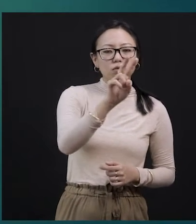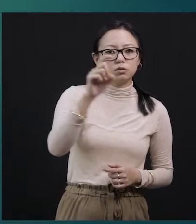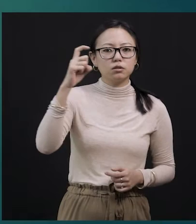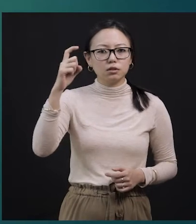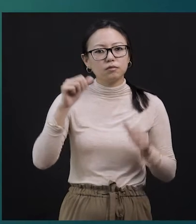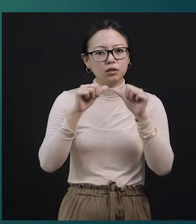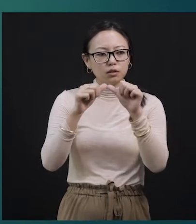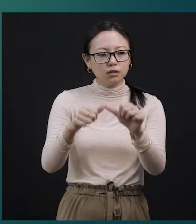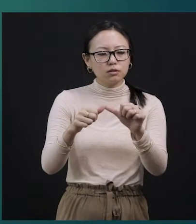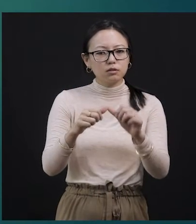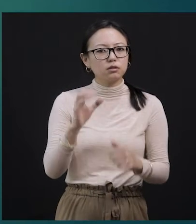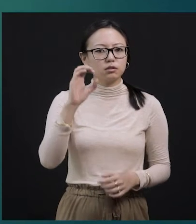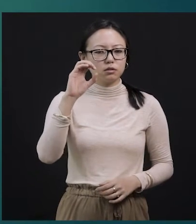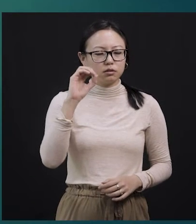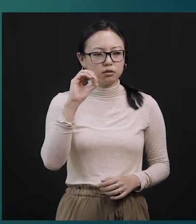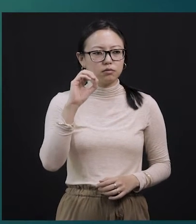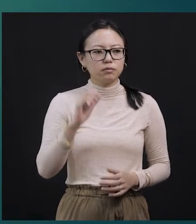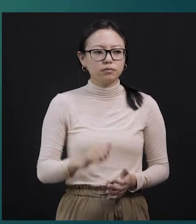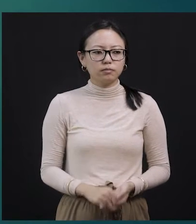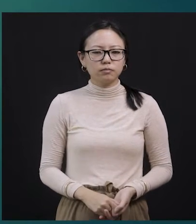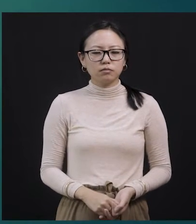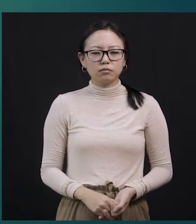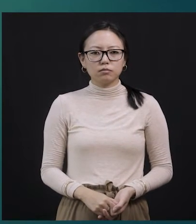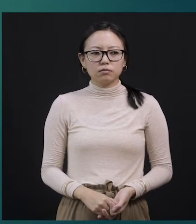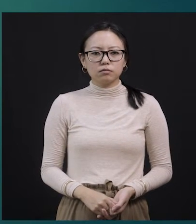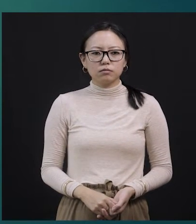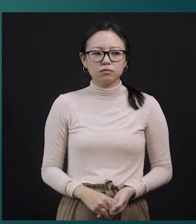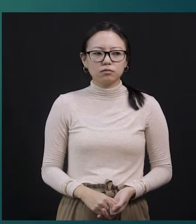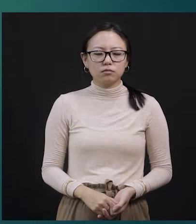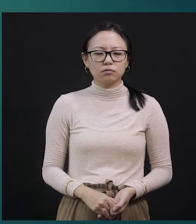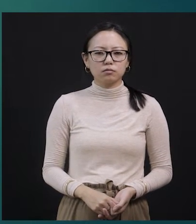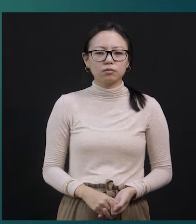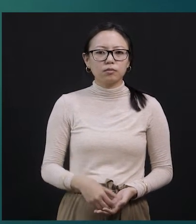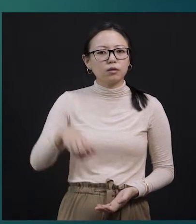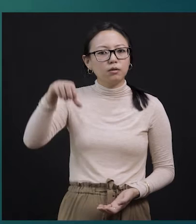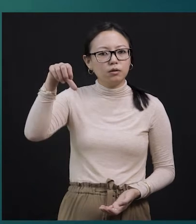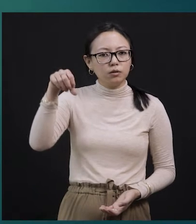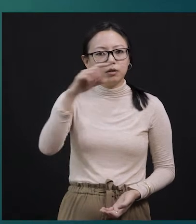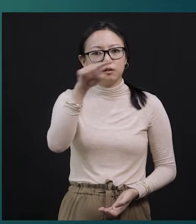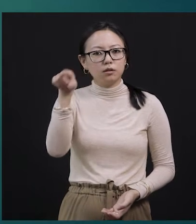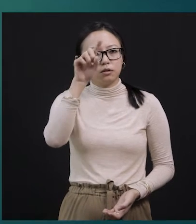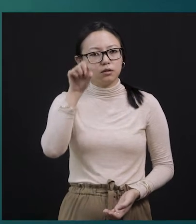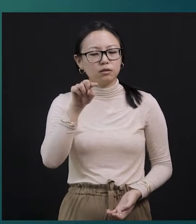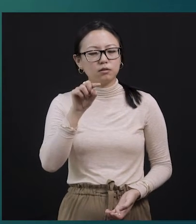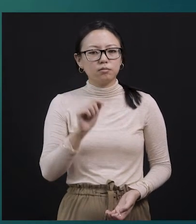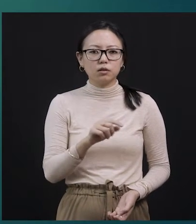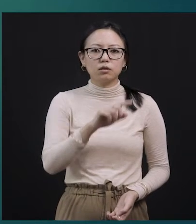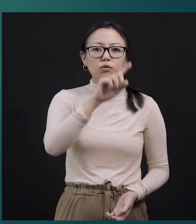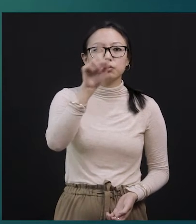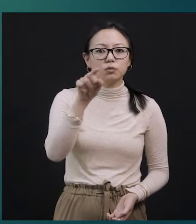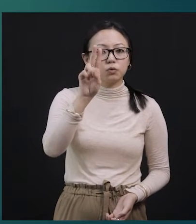put a cross mark here, all right? So, this is about 9 divided with